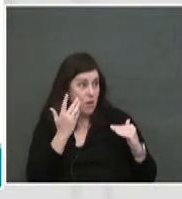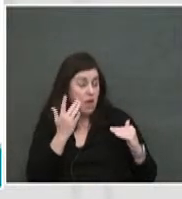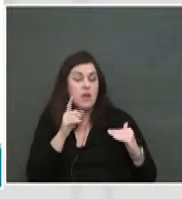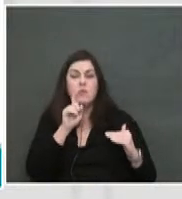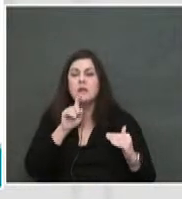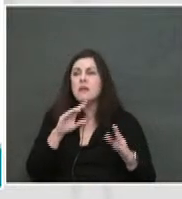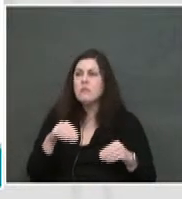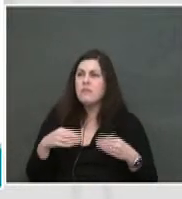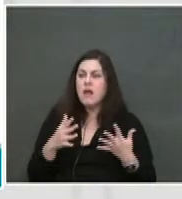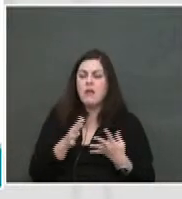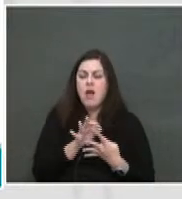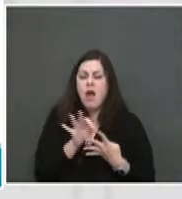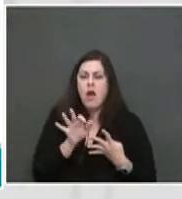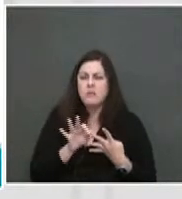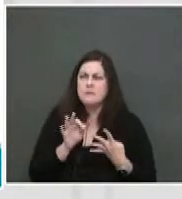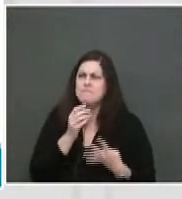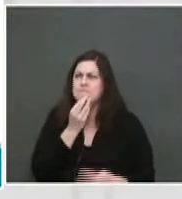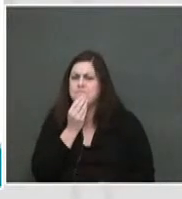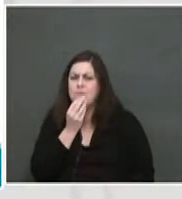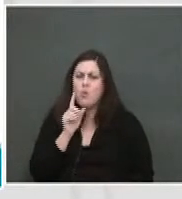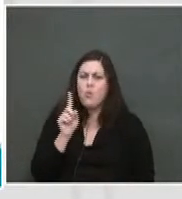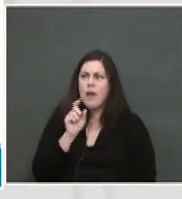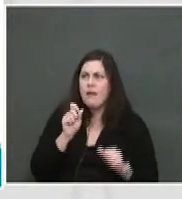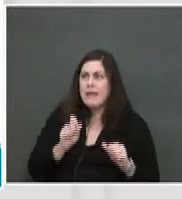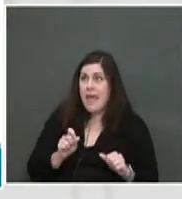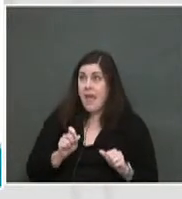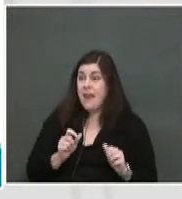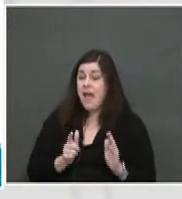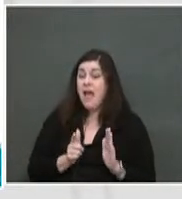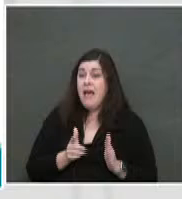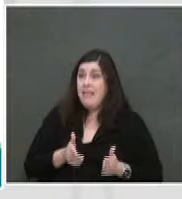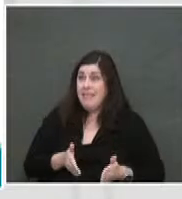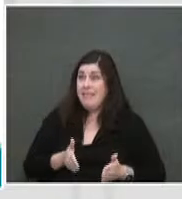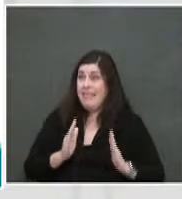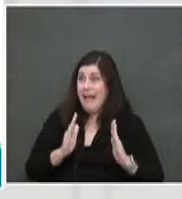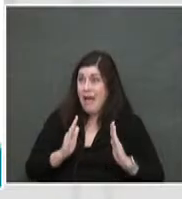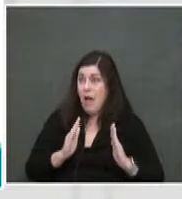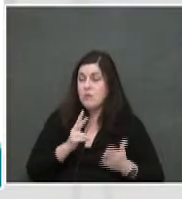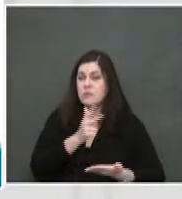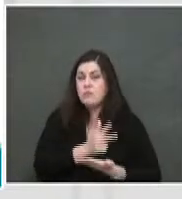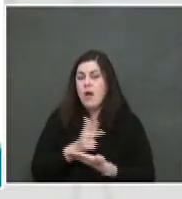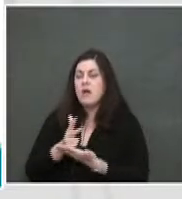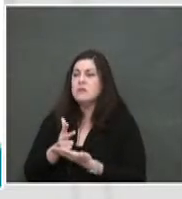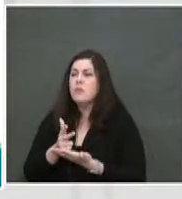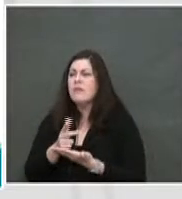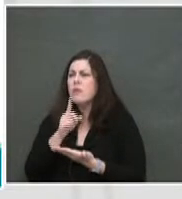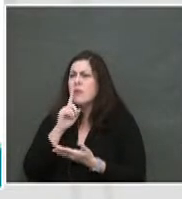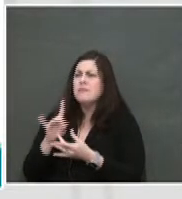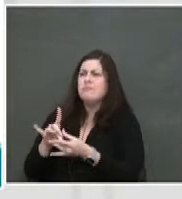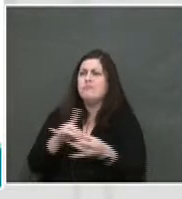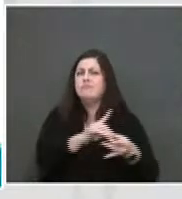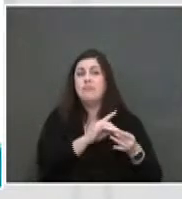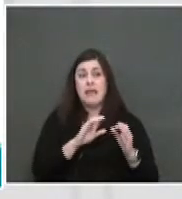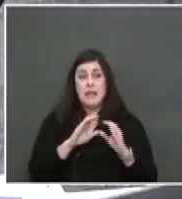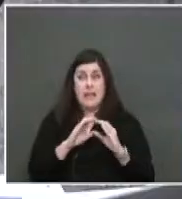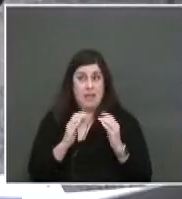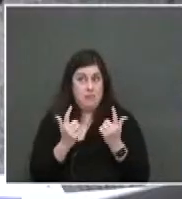need to provide them options. I feel that obviously we'd have to work with the council members, because we do want to